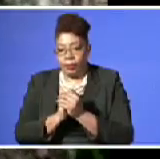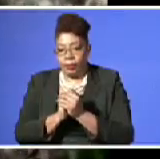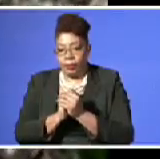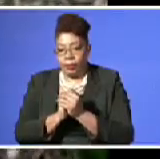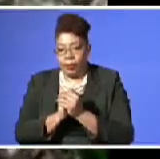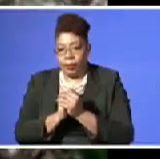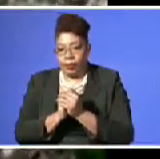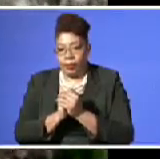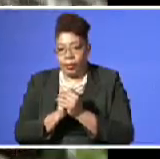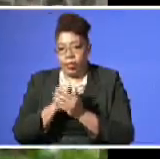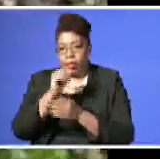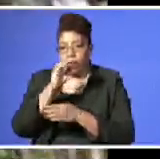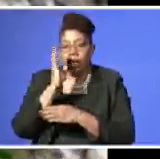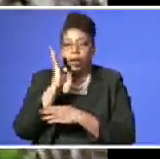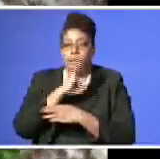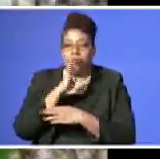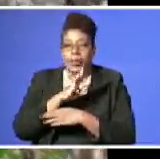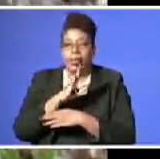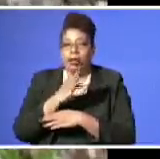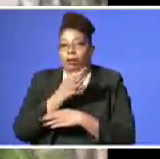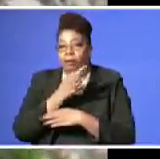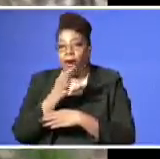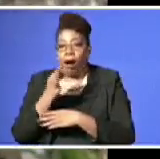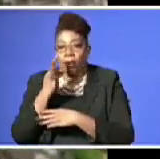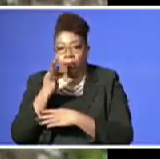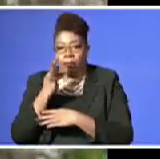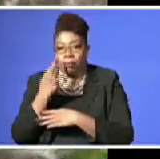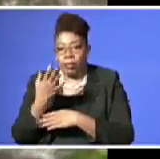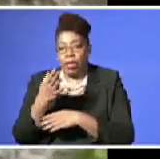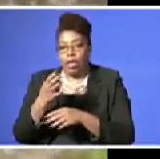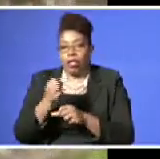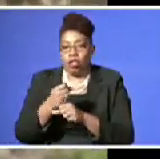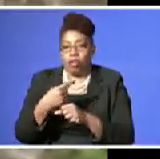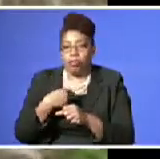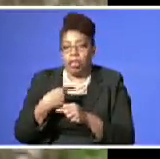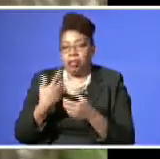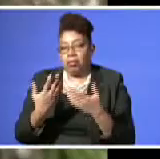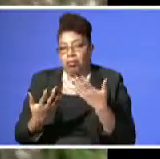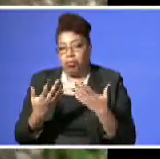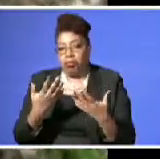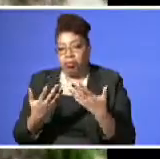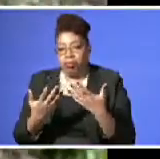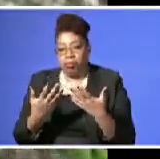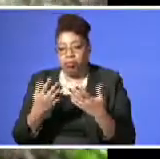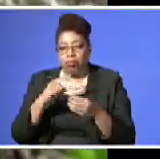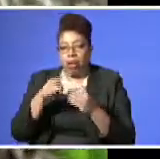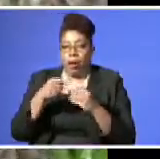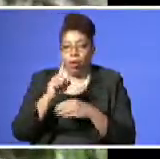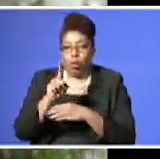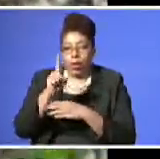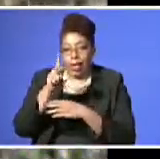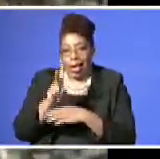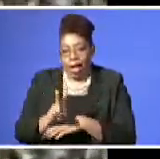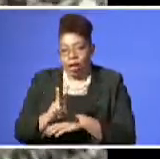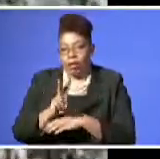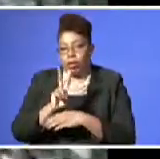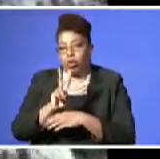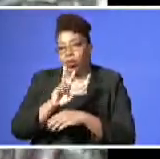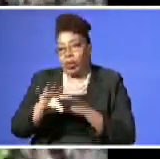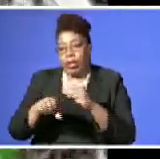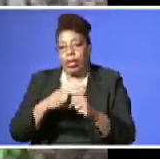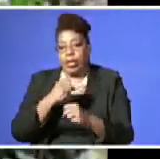yard, so to say, or like a bee farm. So it took me about 1.5, 2